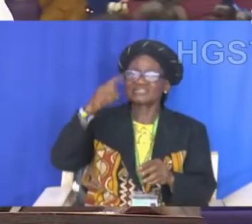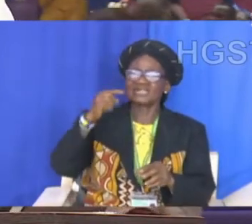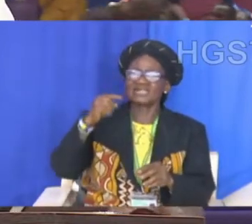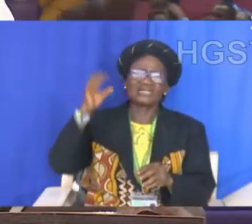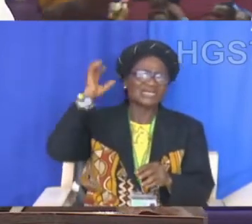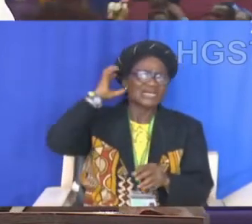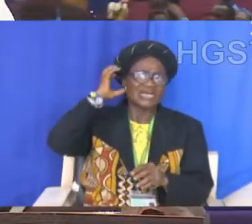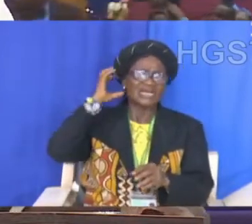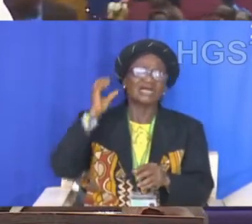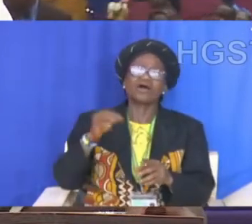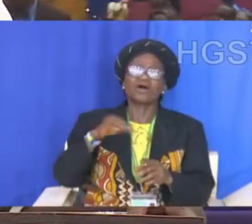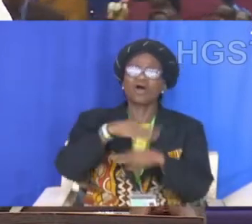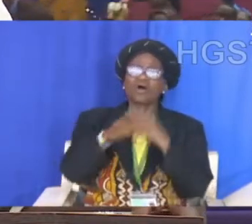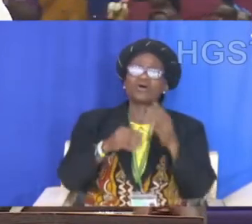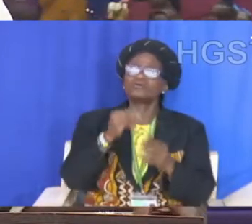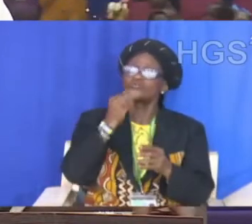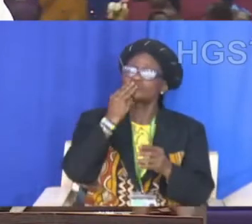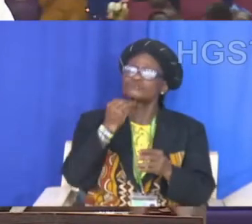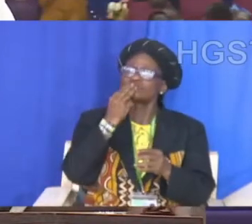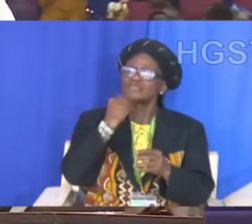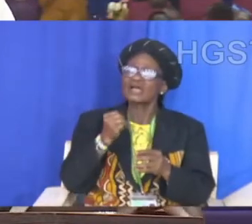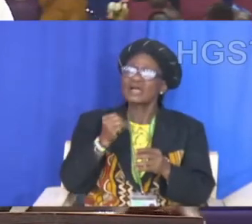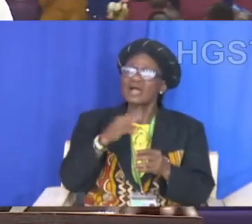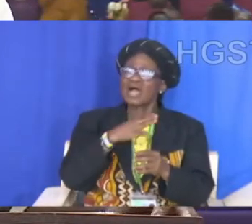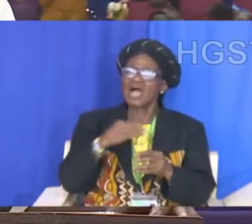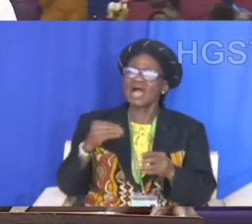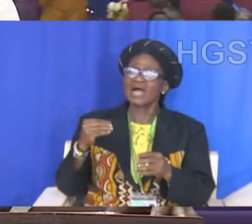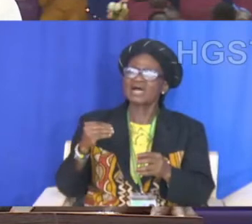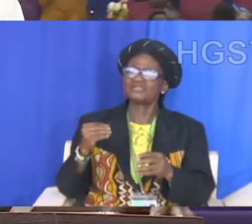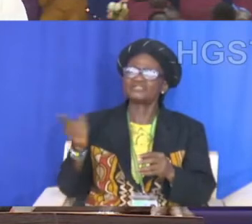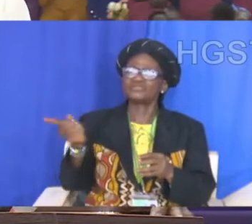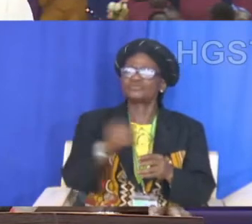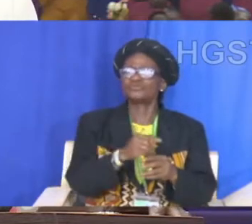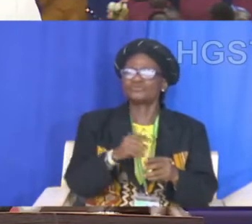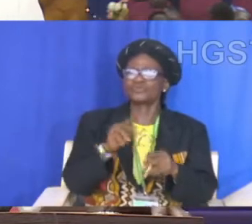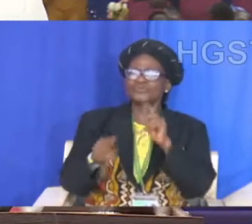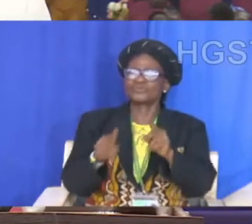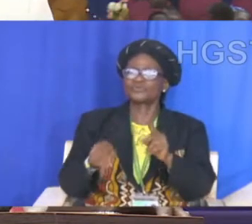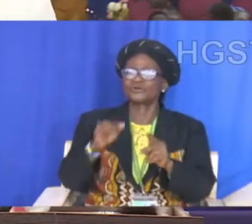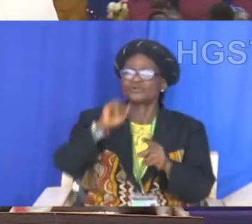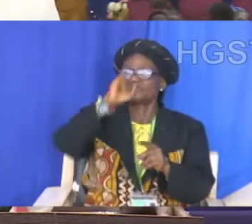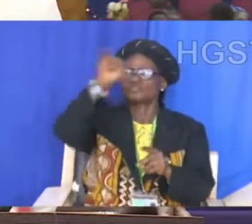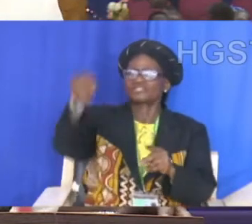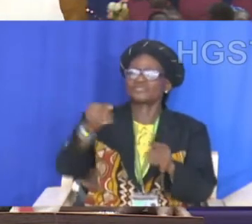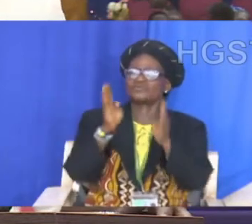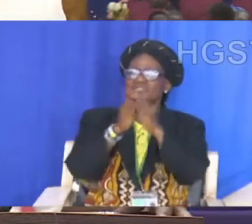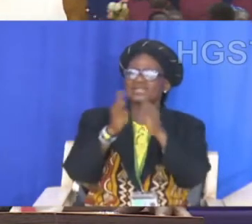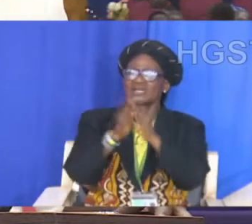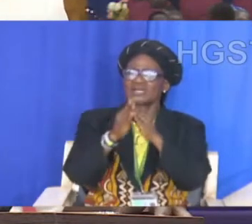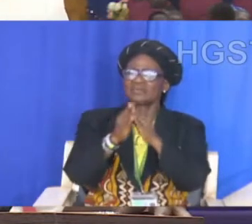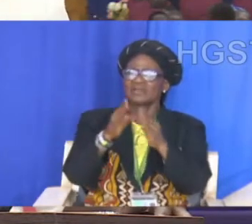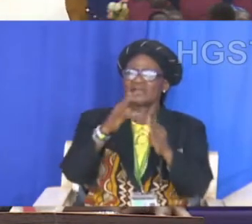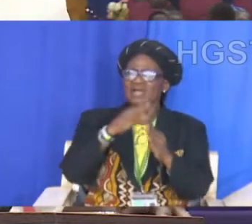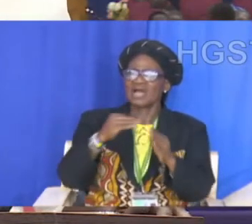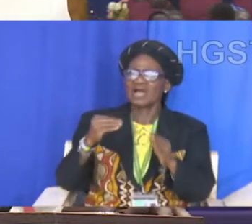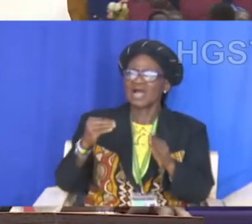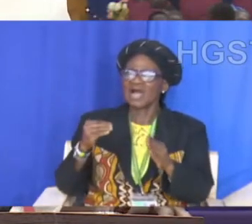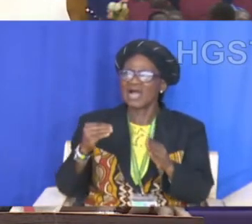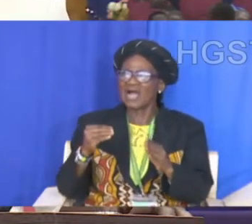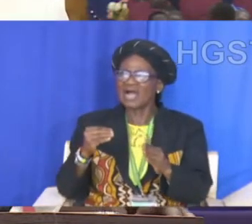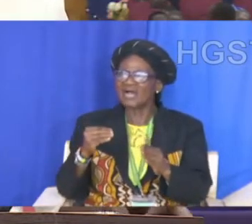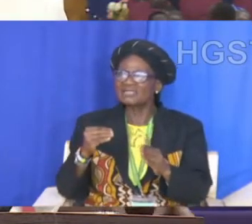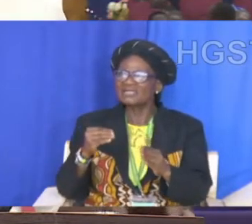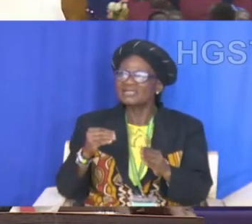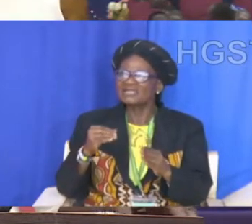all Judah, and ye inhabitants of Jerusalem, and thou King